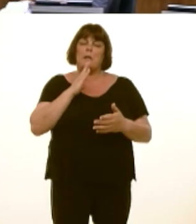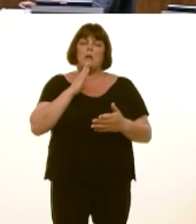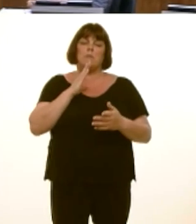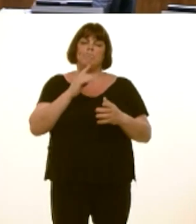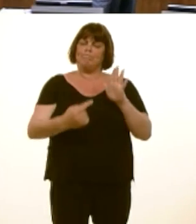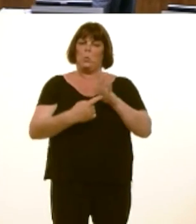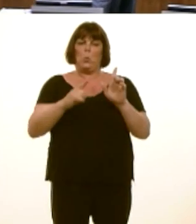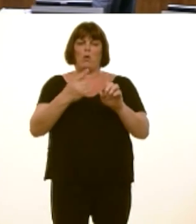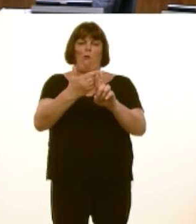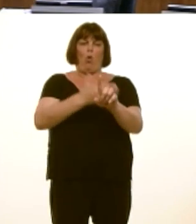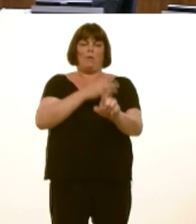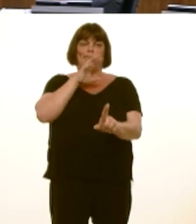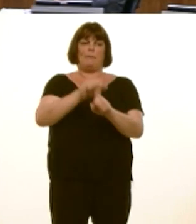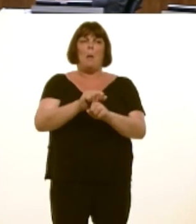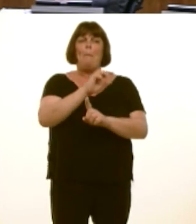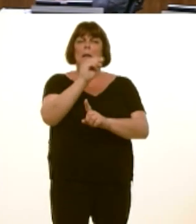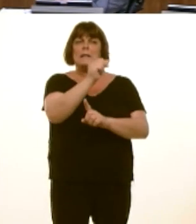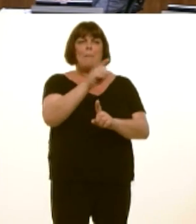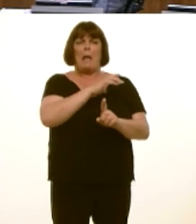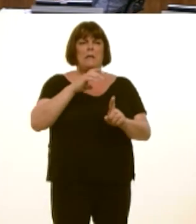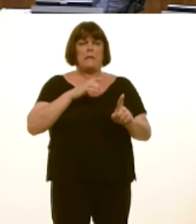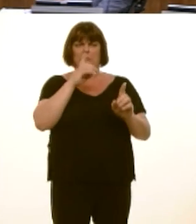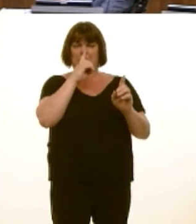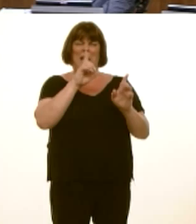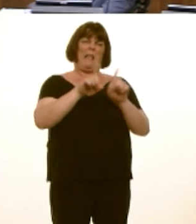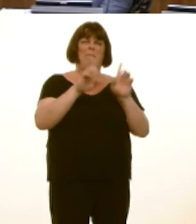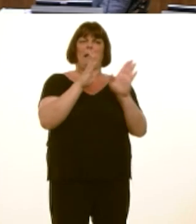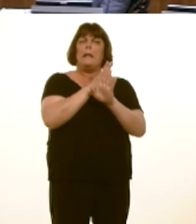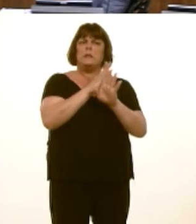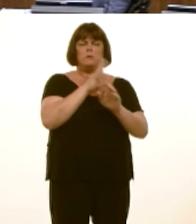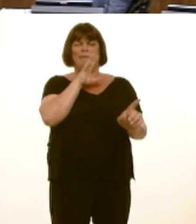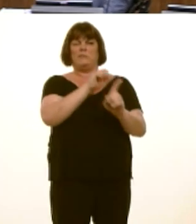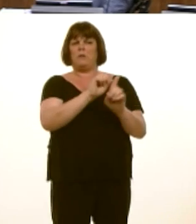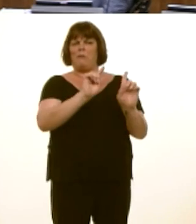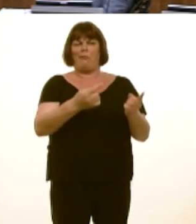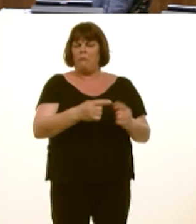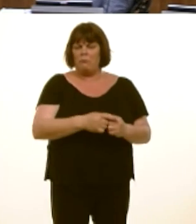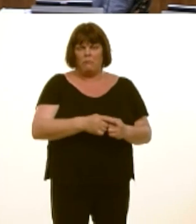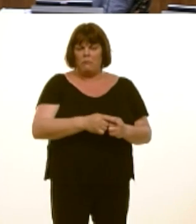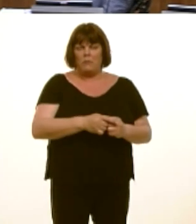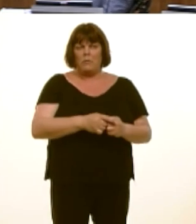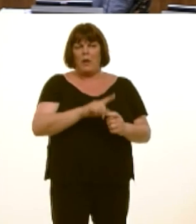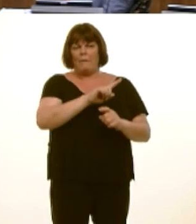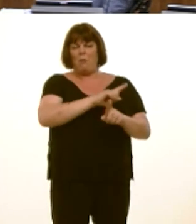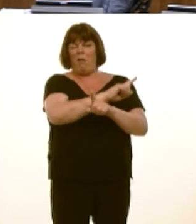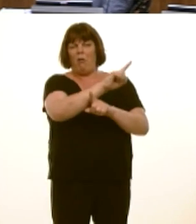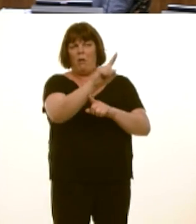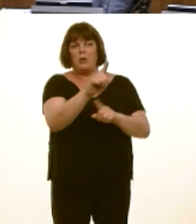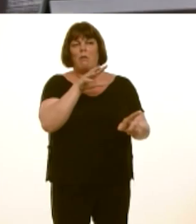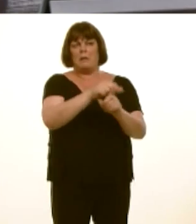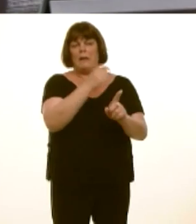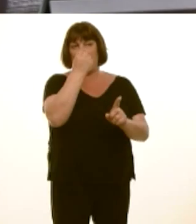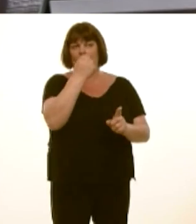some cancers, early detection isn't possible. But breast cancer isn't one of those, and so early detection for that particular form of cancer is